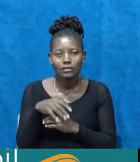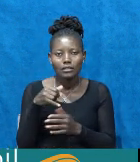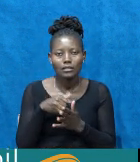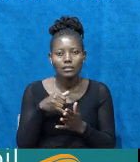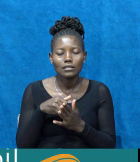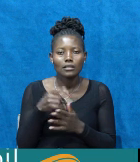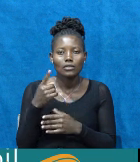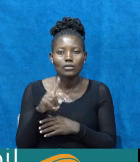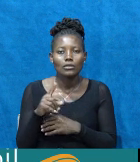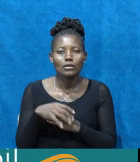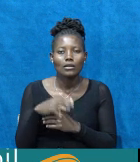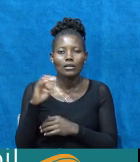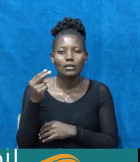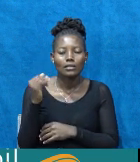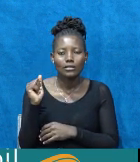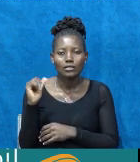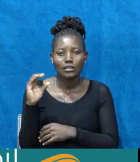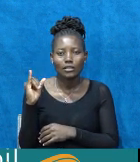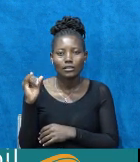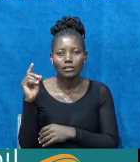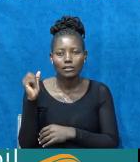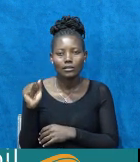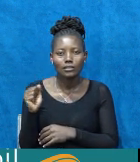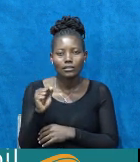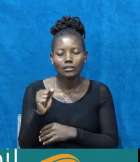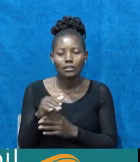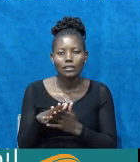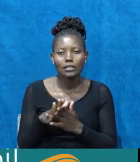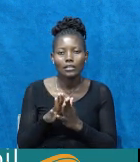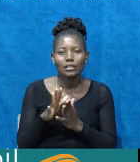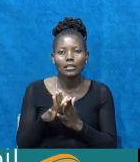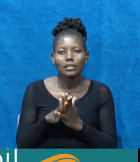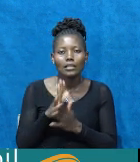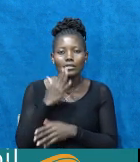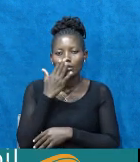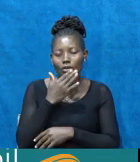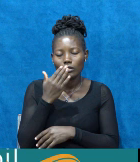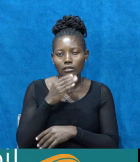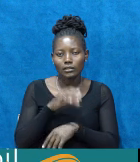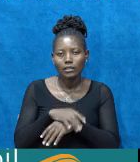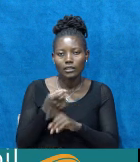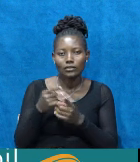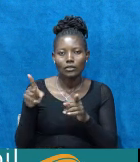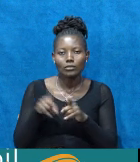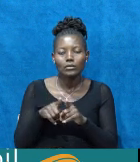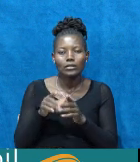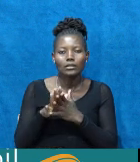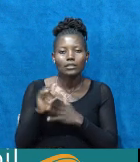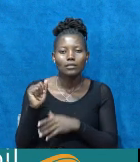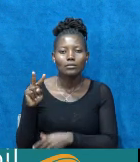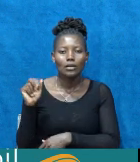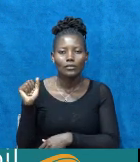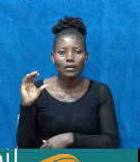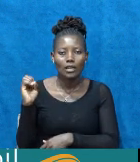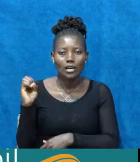kg body weight of healthy fat to be taken on a daily. And food sources of these fats